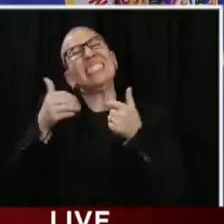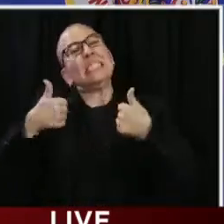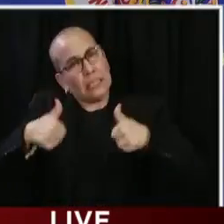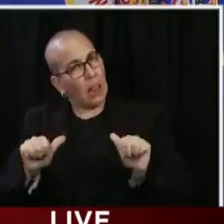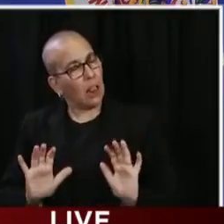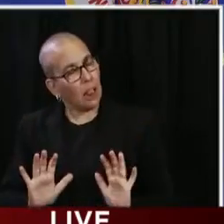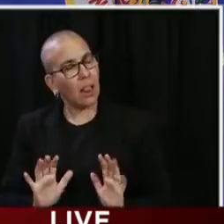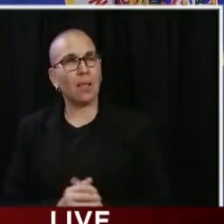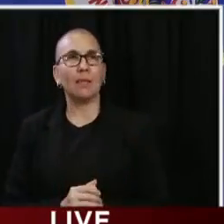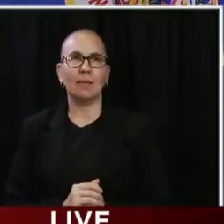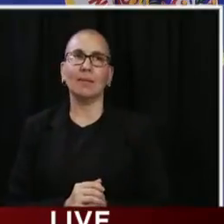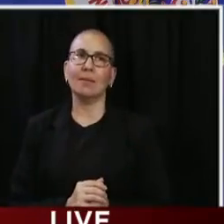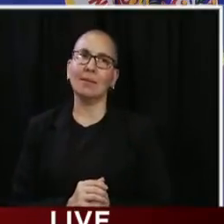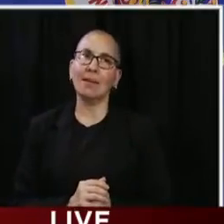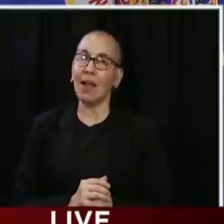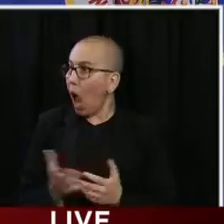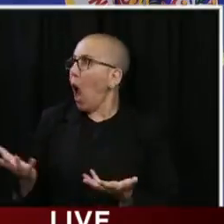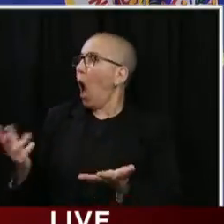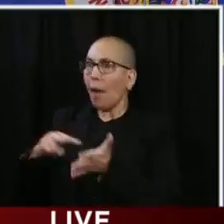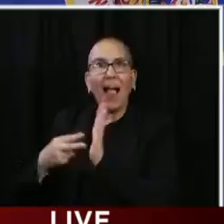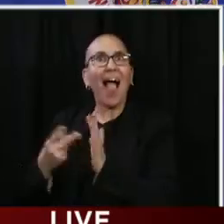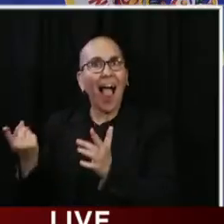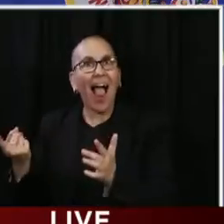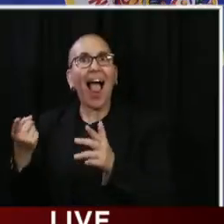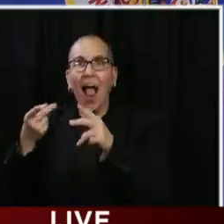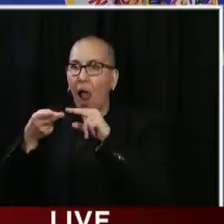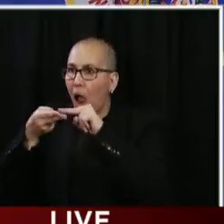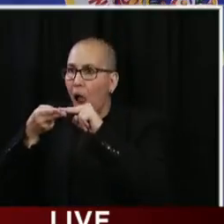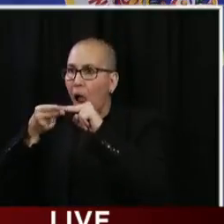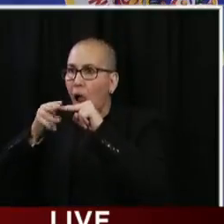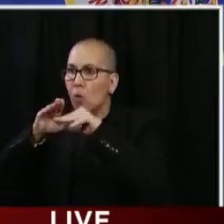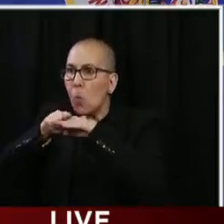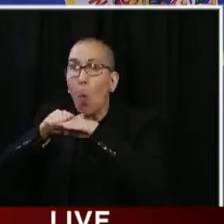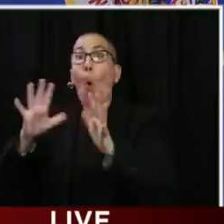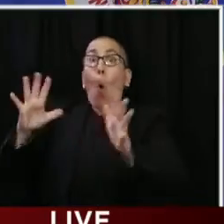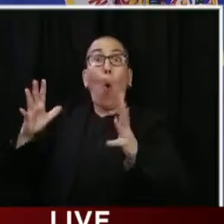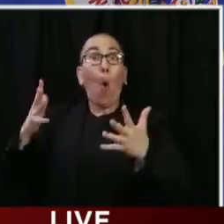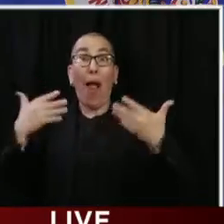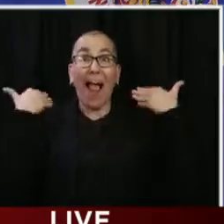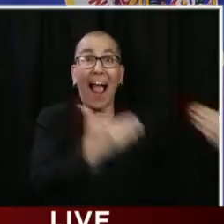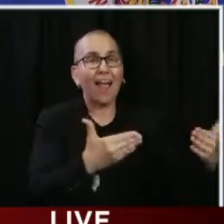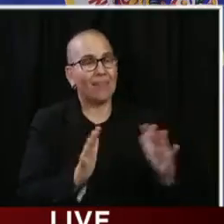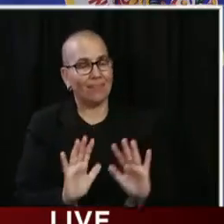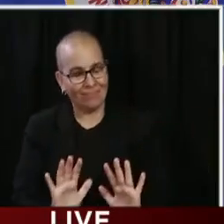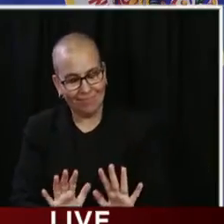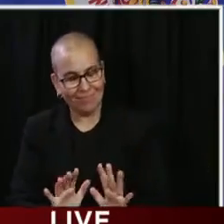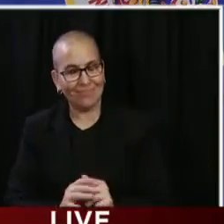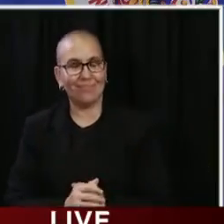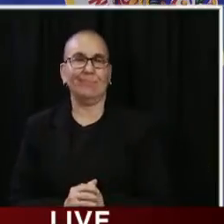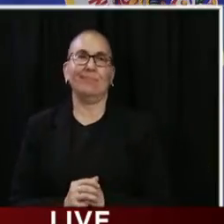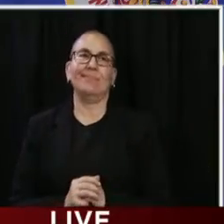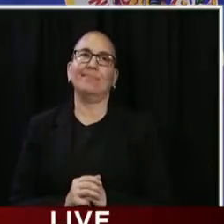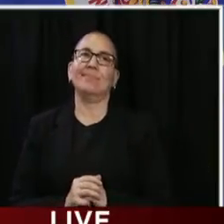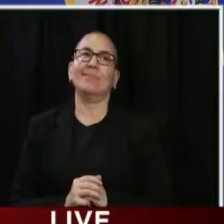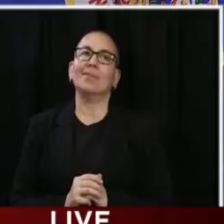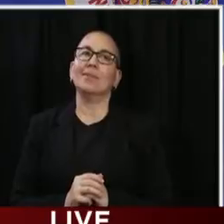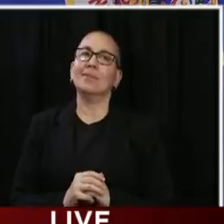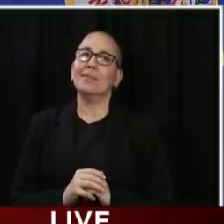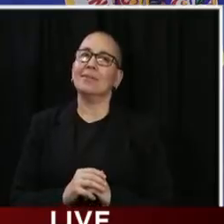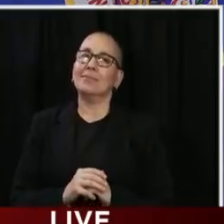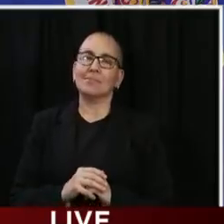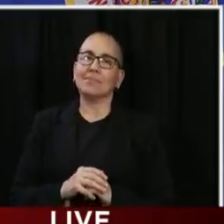though. As the governor said, we haven't yet seen any impacts of the reopening measures that we've taken